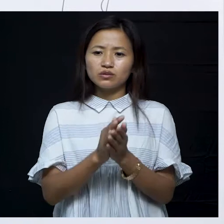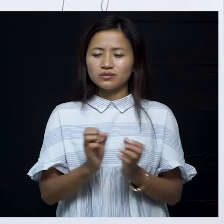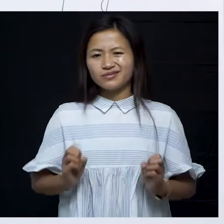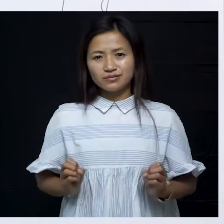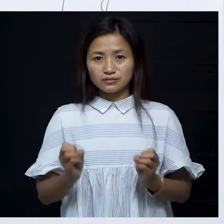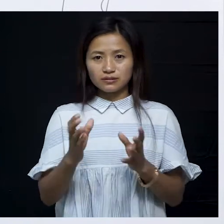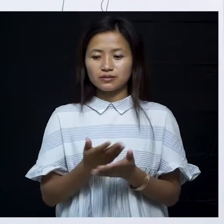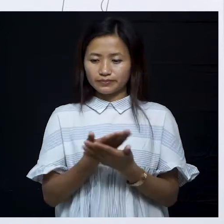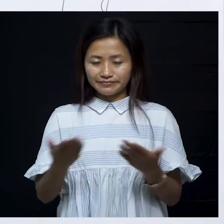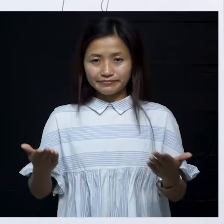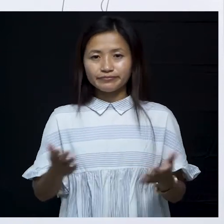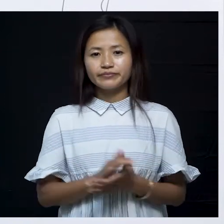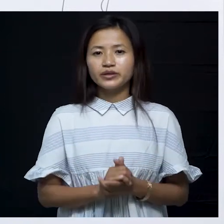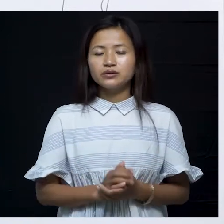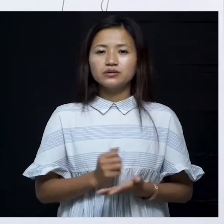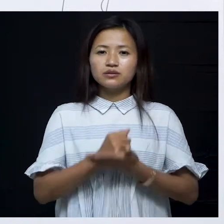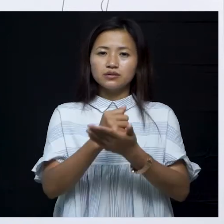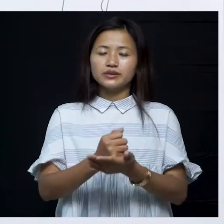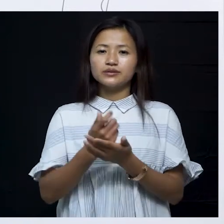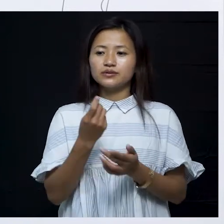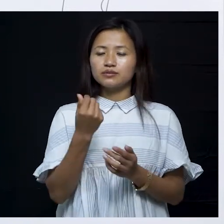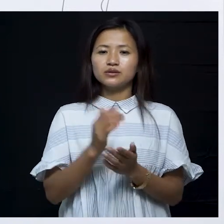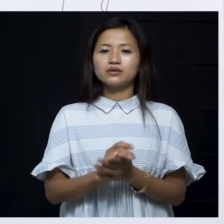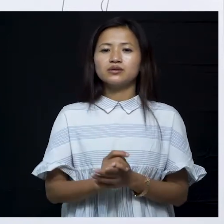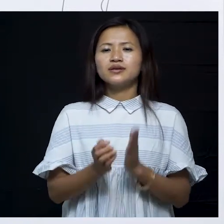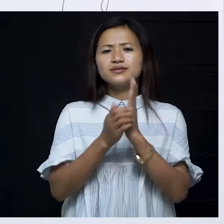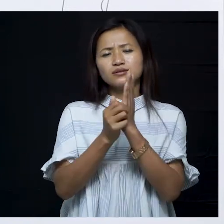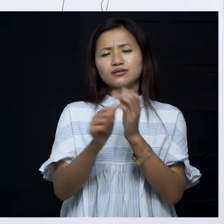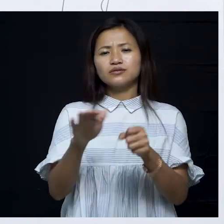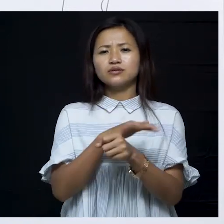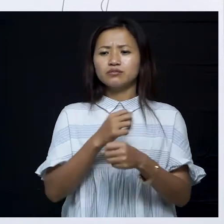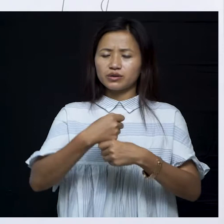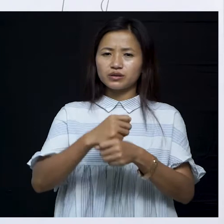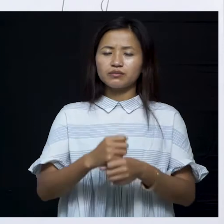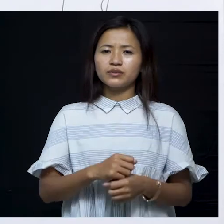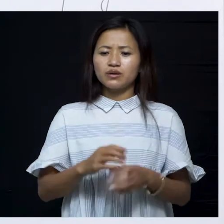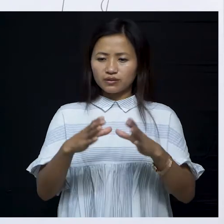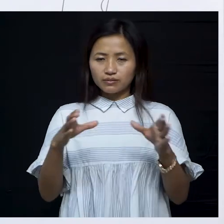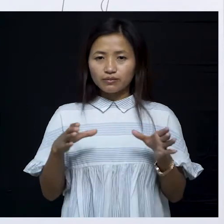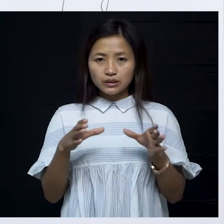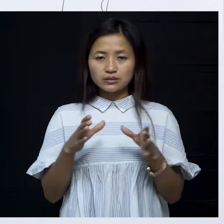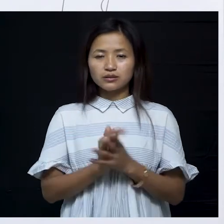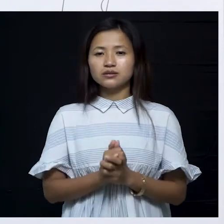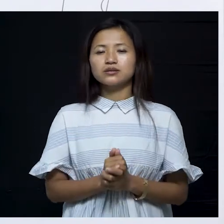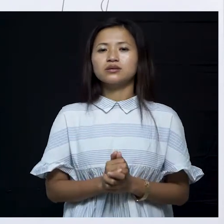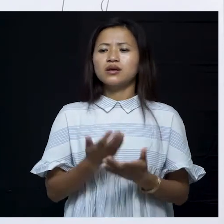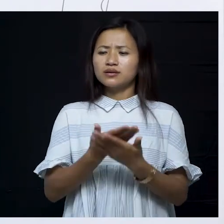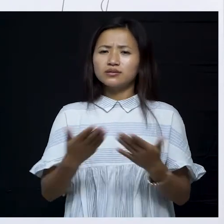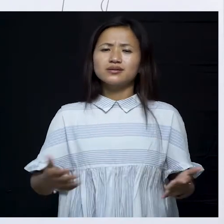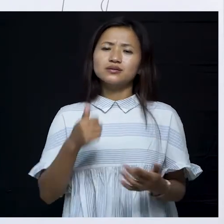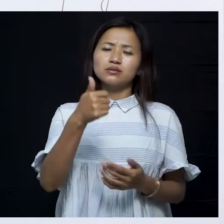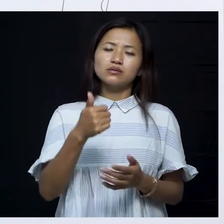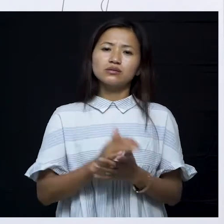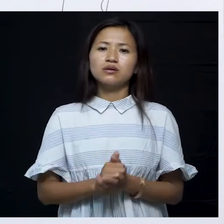startups, all right? So with the help of that money, suppose a person is very skillful in making baskets, very skillful in making things,